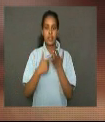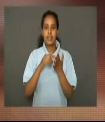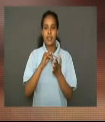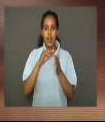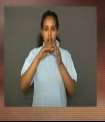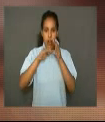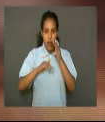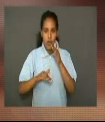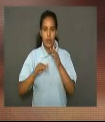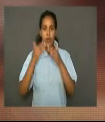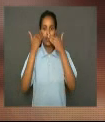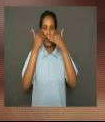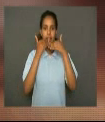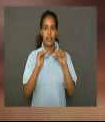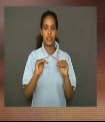lower concentration.